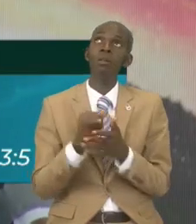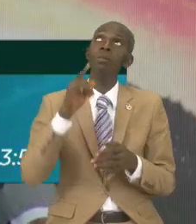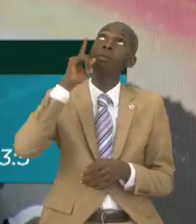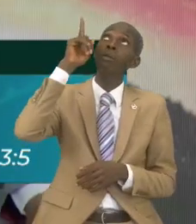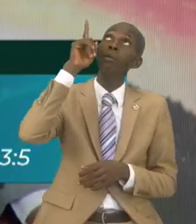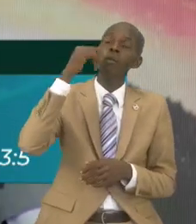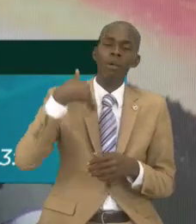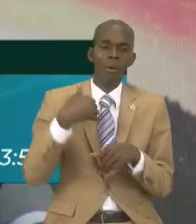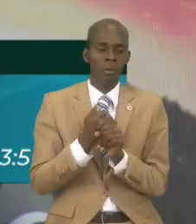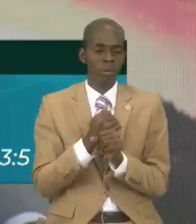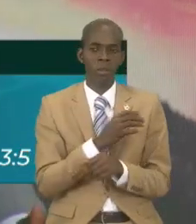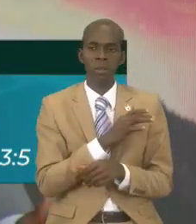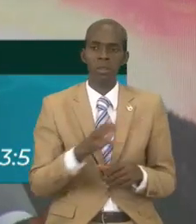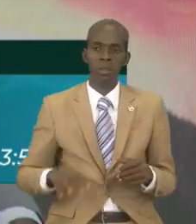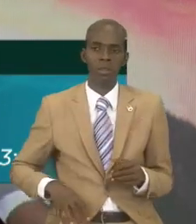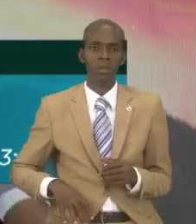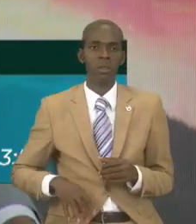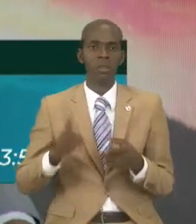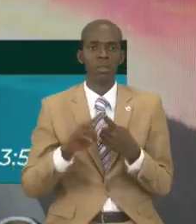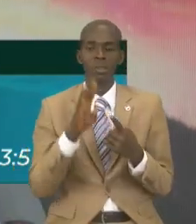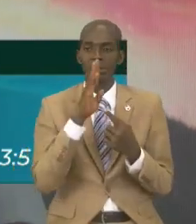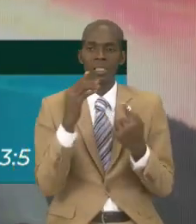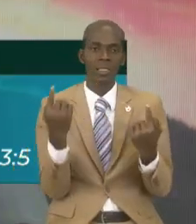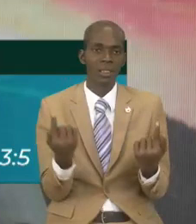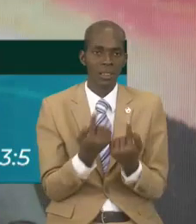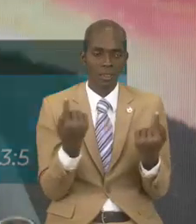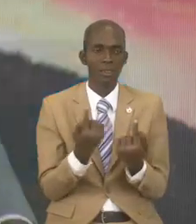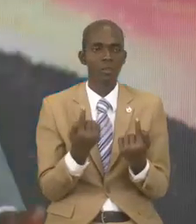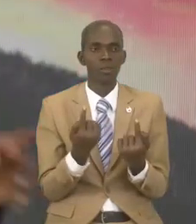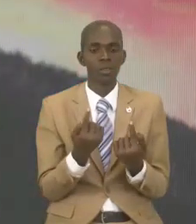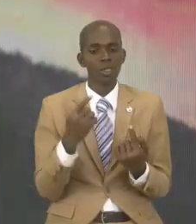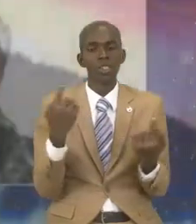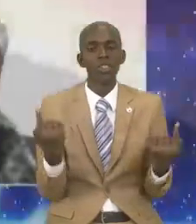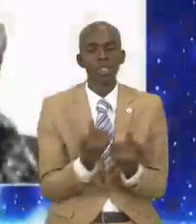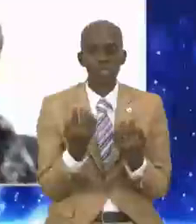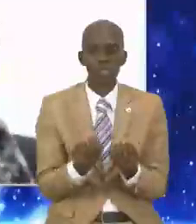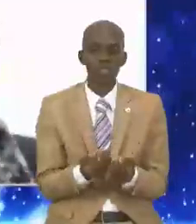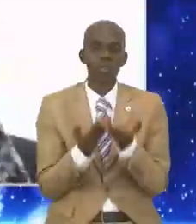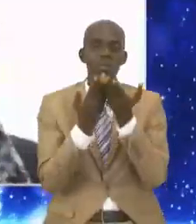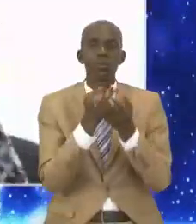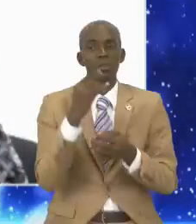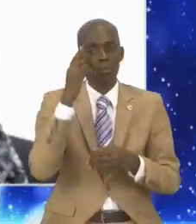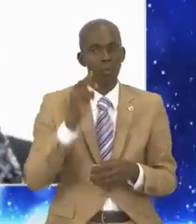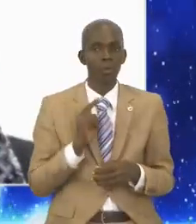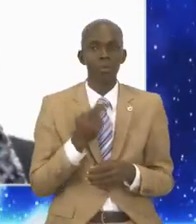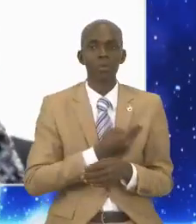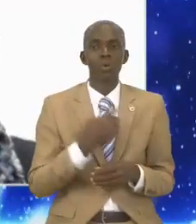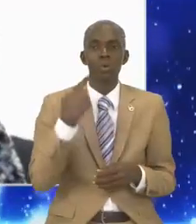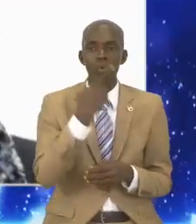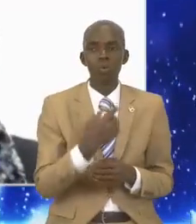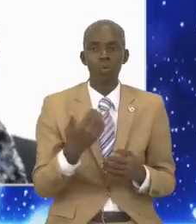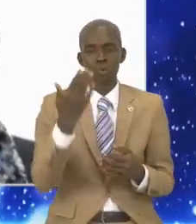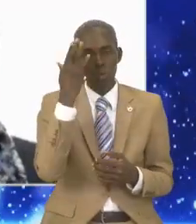him Christ to be sin, sin offering for us who knew no